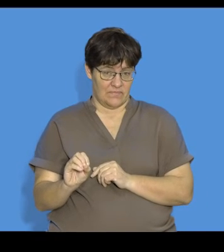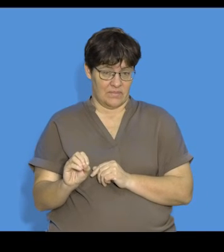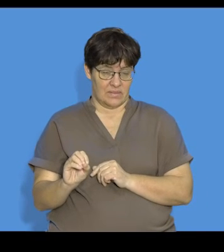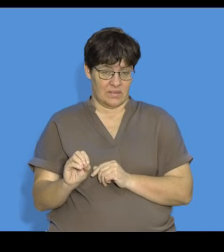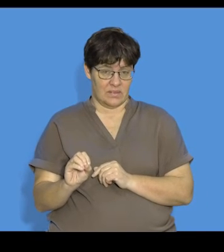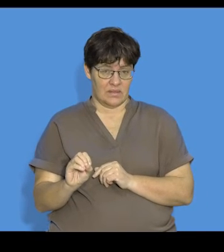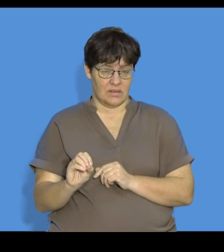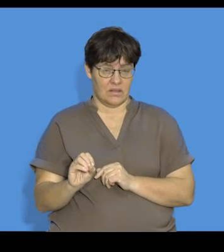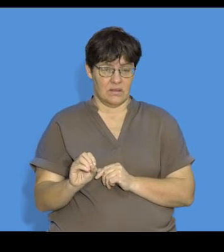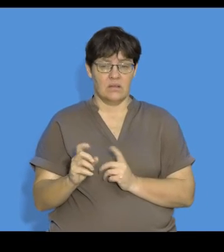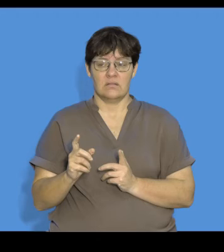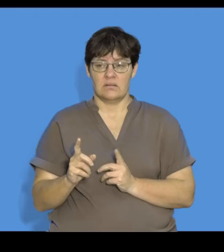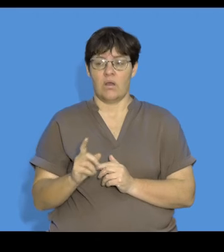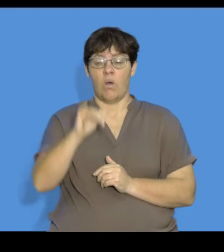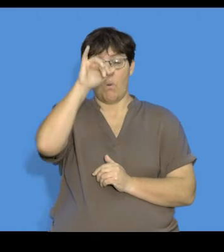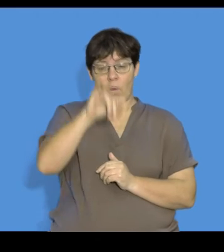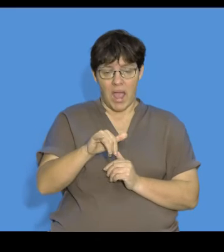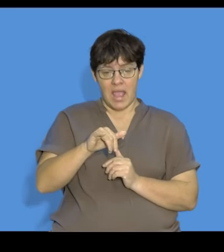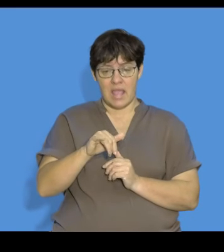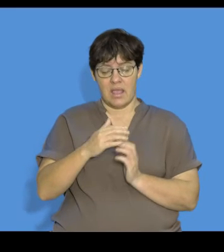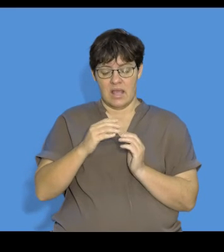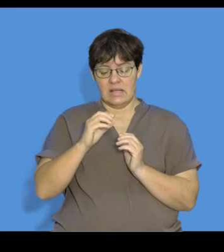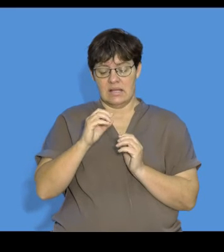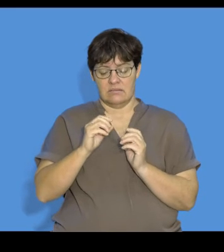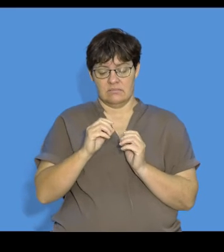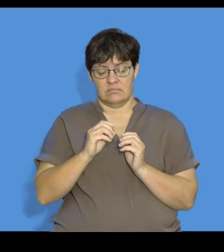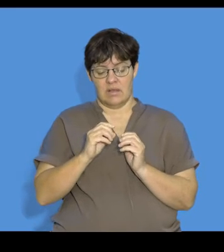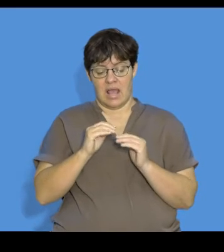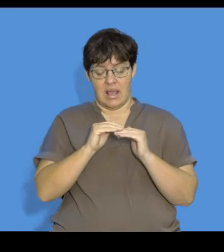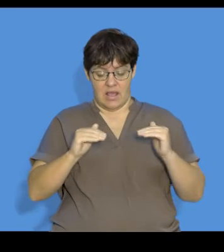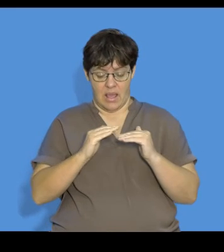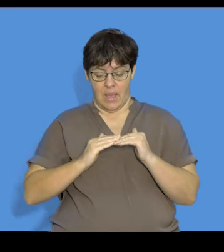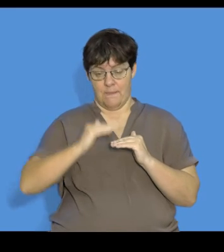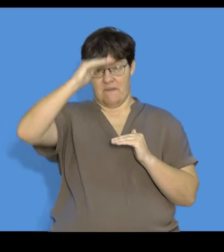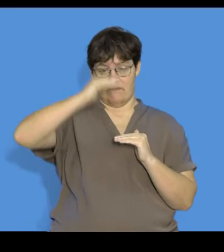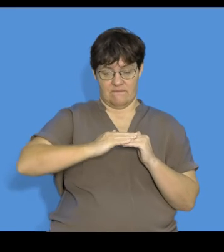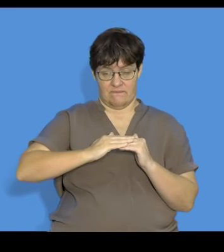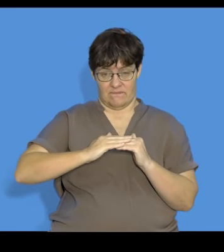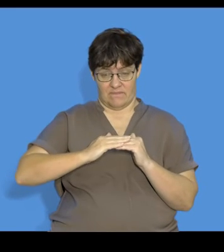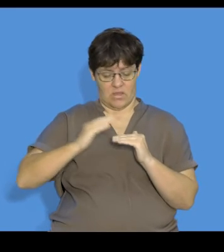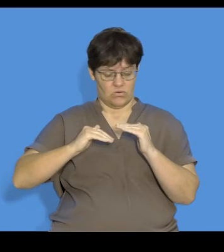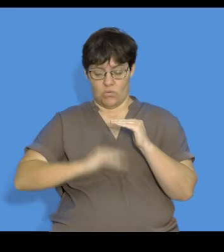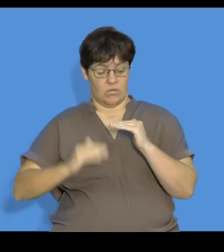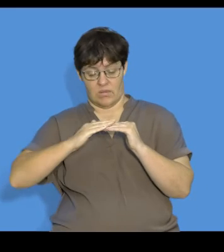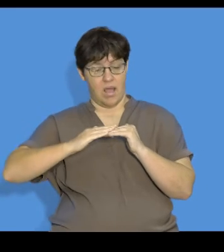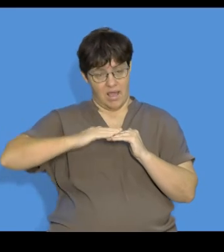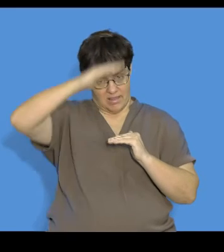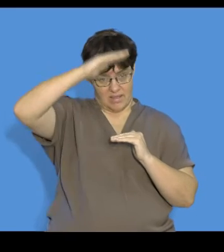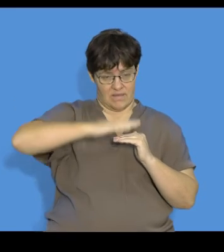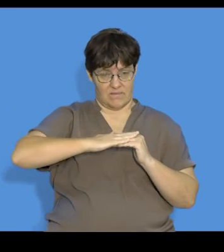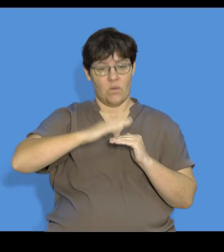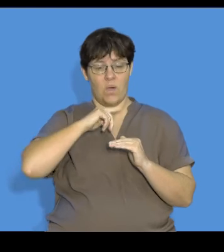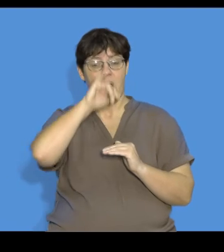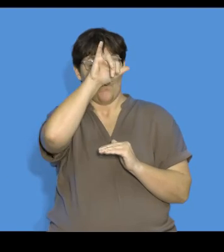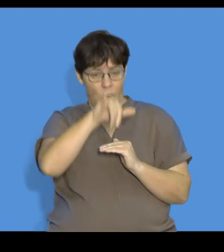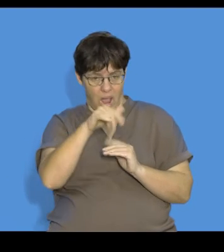I'm talking about where y is above the x-axis, right? So it's when the graph, the